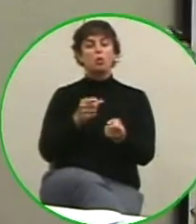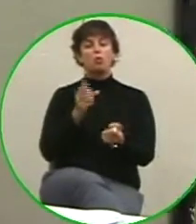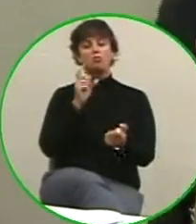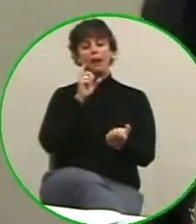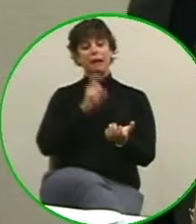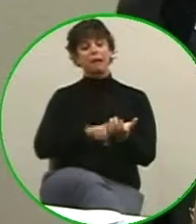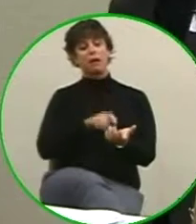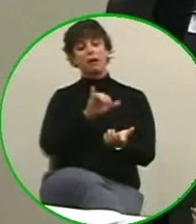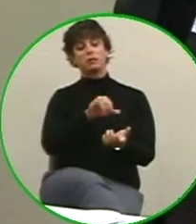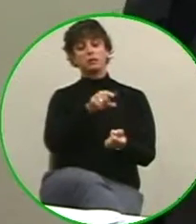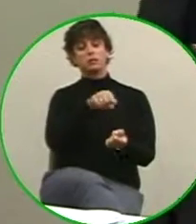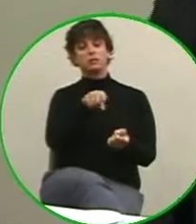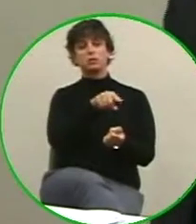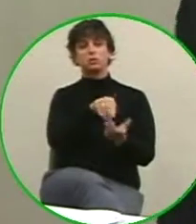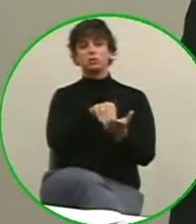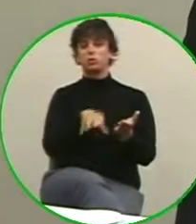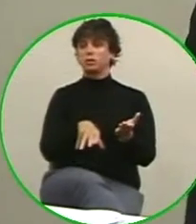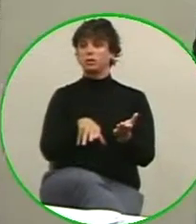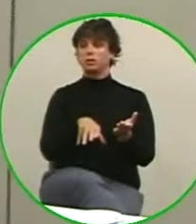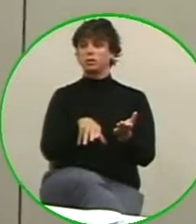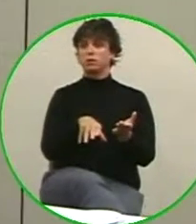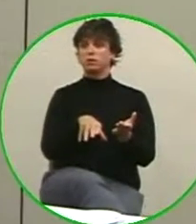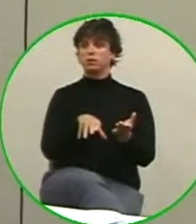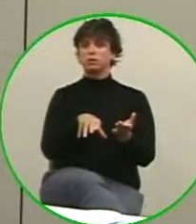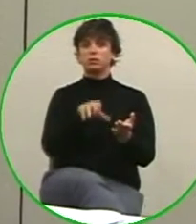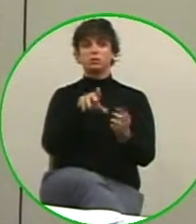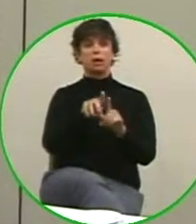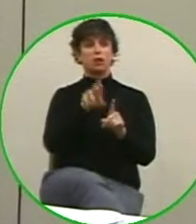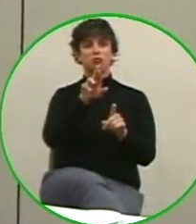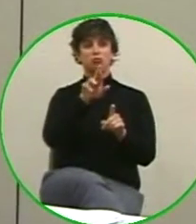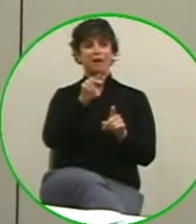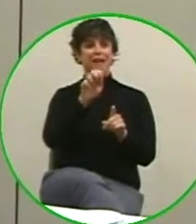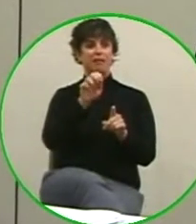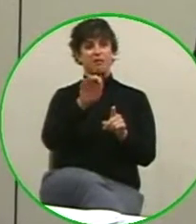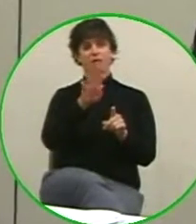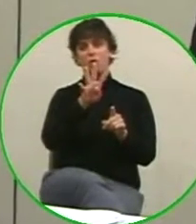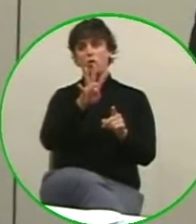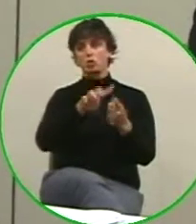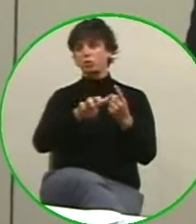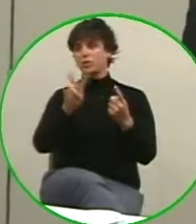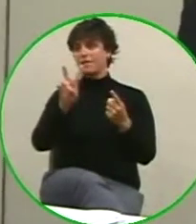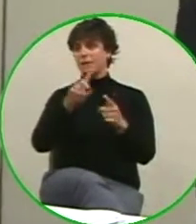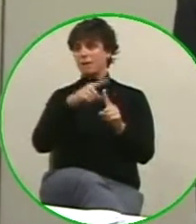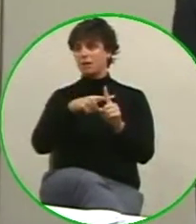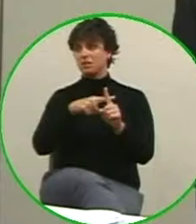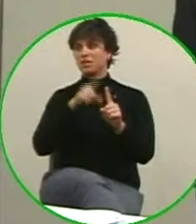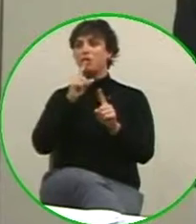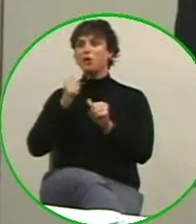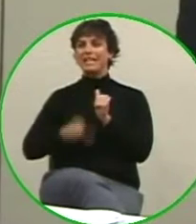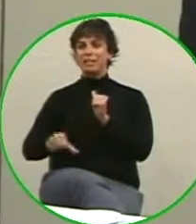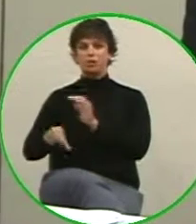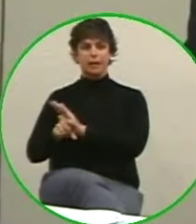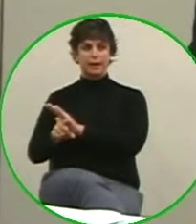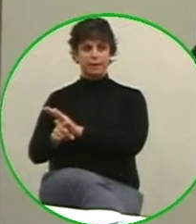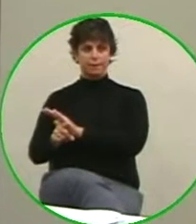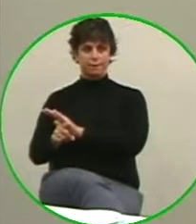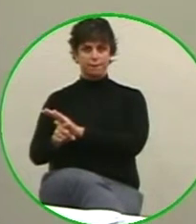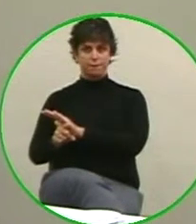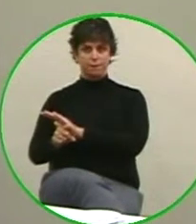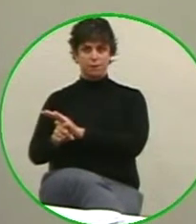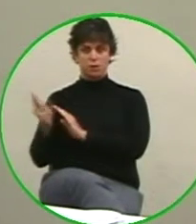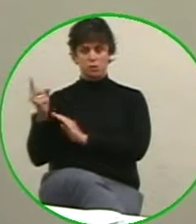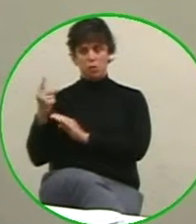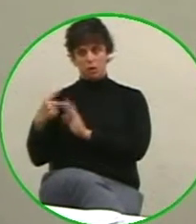recognize students at a rate of at least 4 to 7 positives for every negative. If you don't